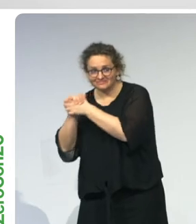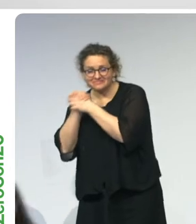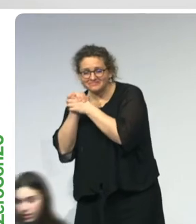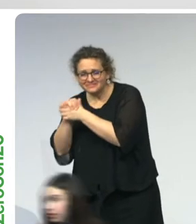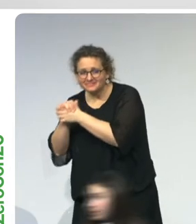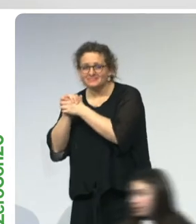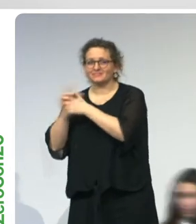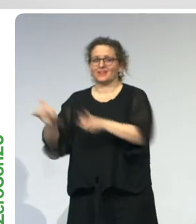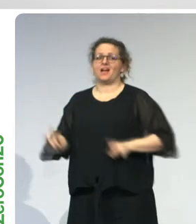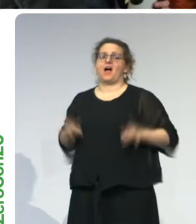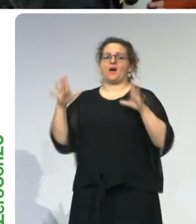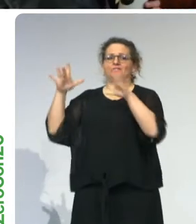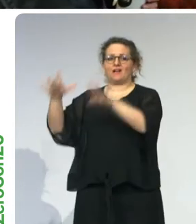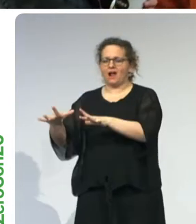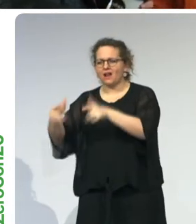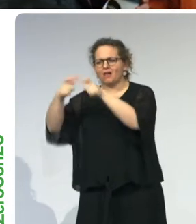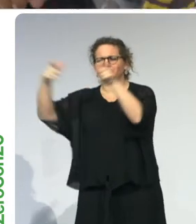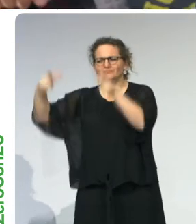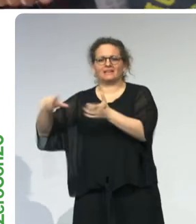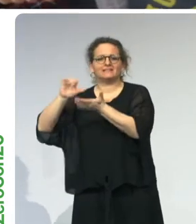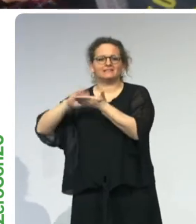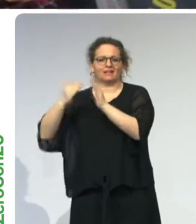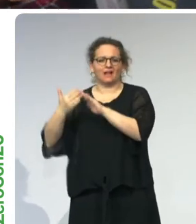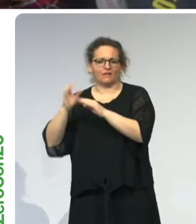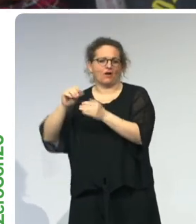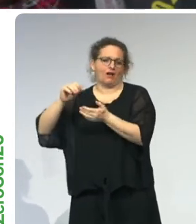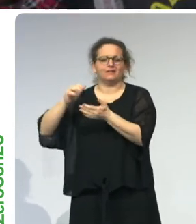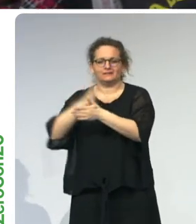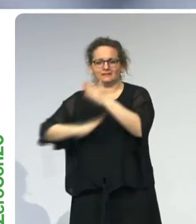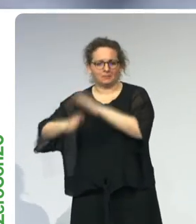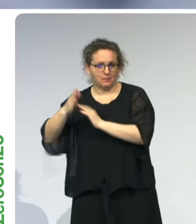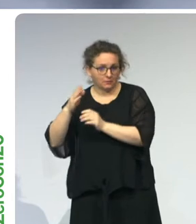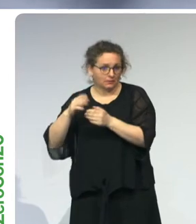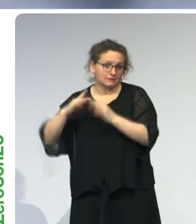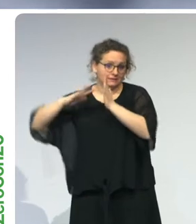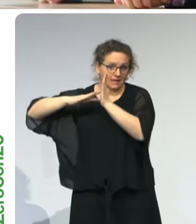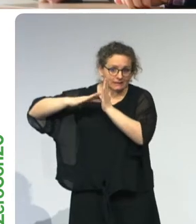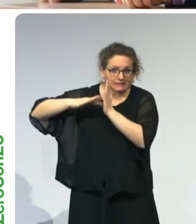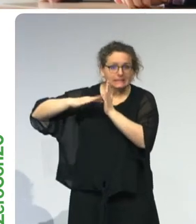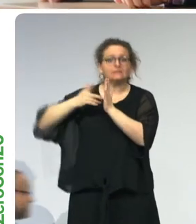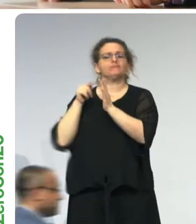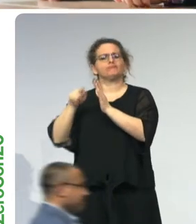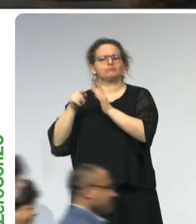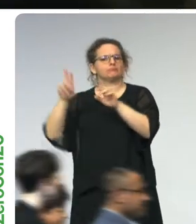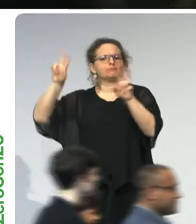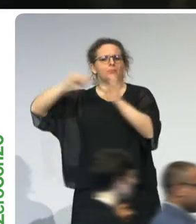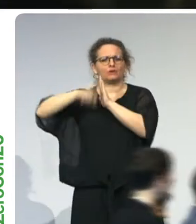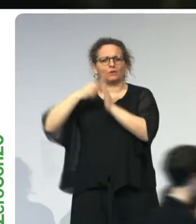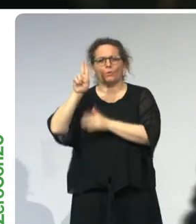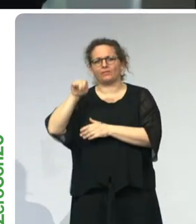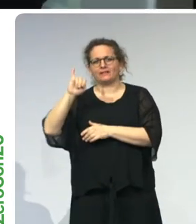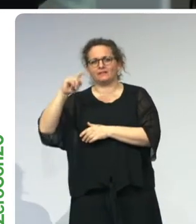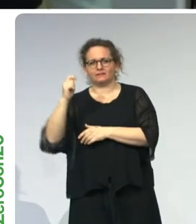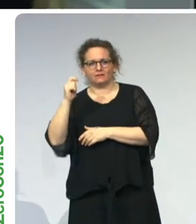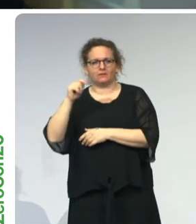Congratulations to the Center for Disability Studies from Australia for the Uni2Beyond project. The initiative enables individuals with